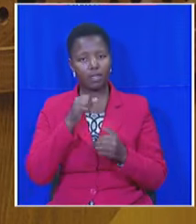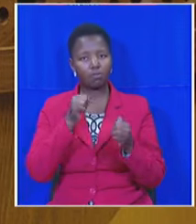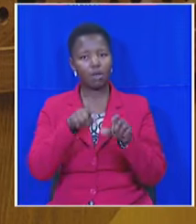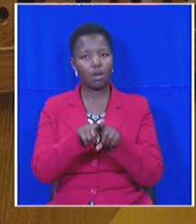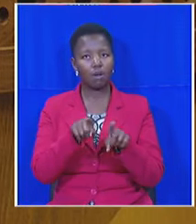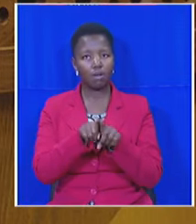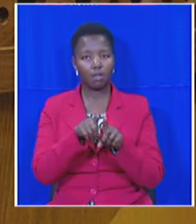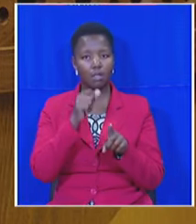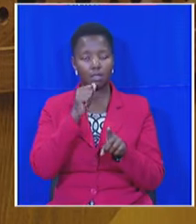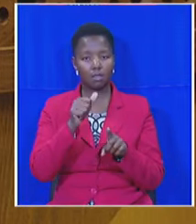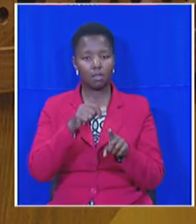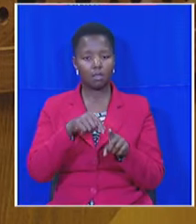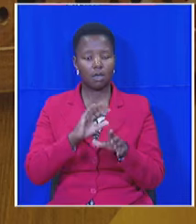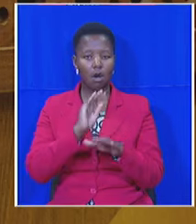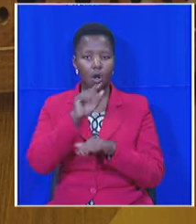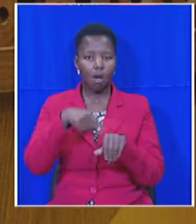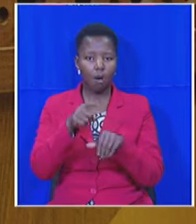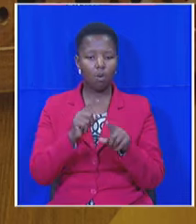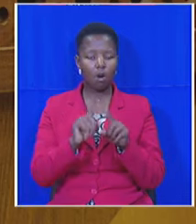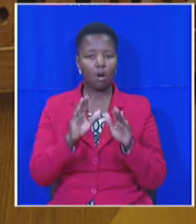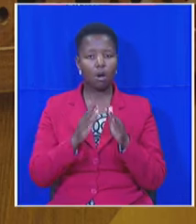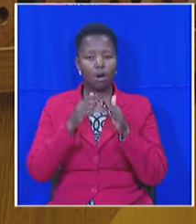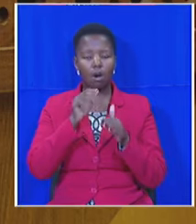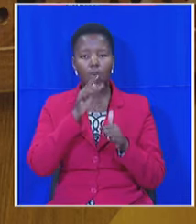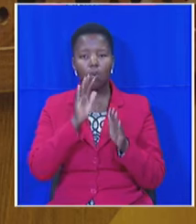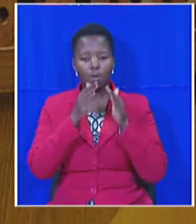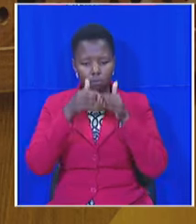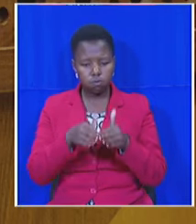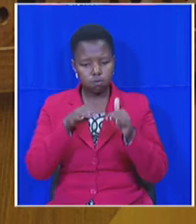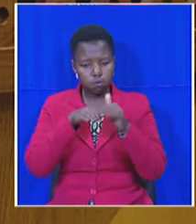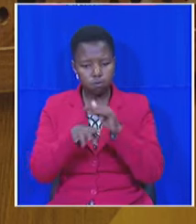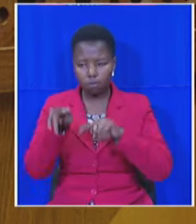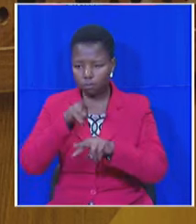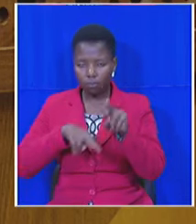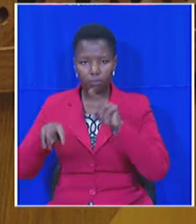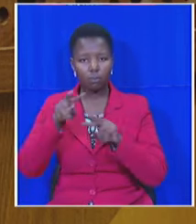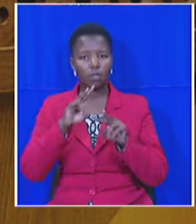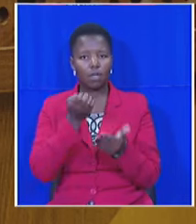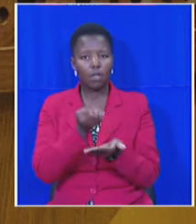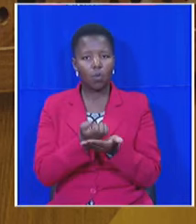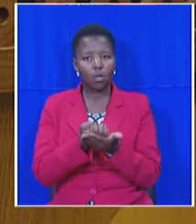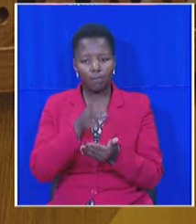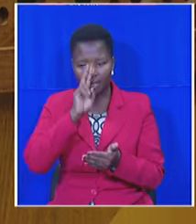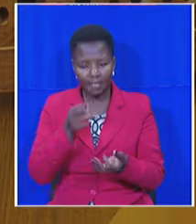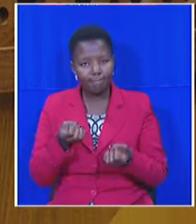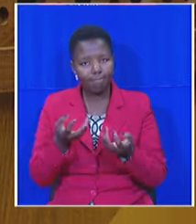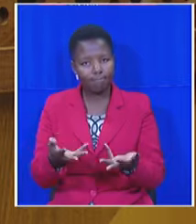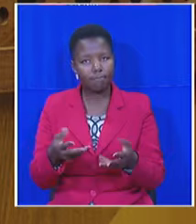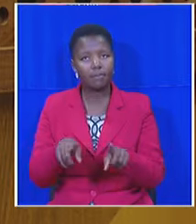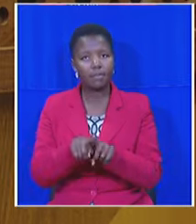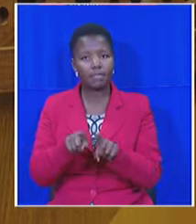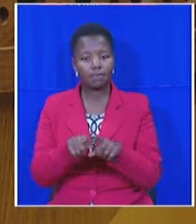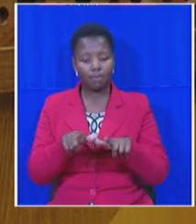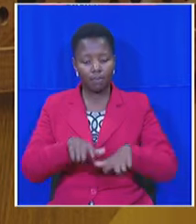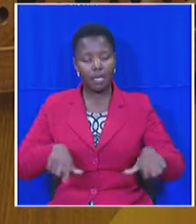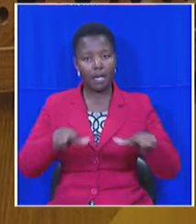flying hours, patrol vessels, equipment in support of our troops, and airlift capabilities in the support of land and